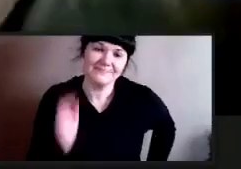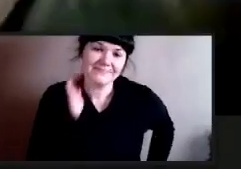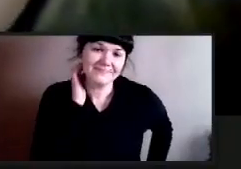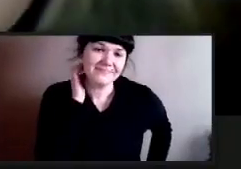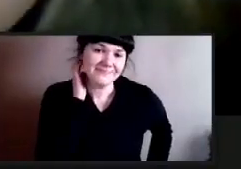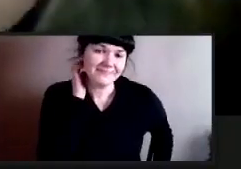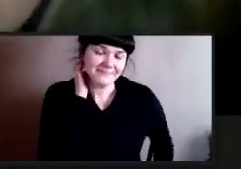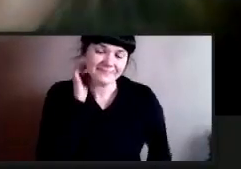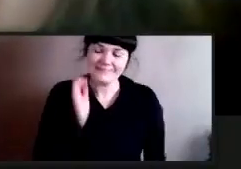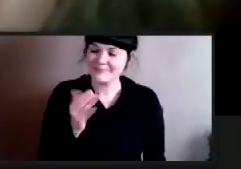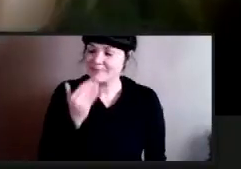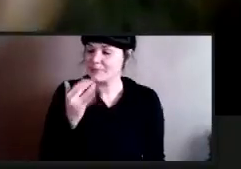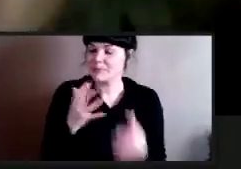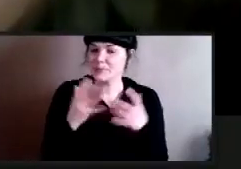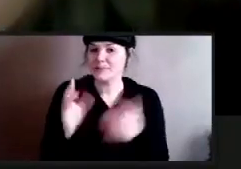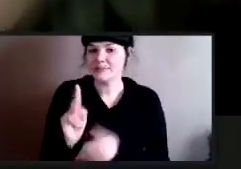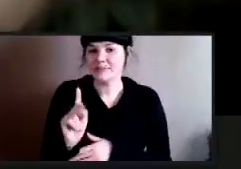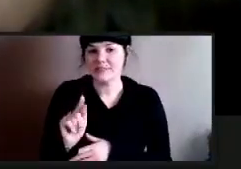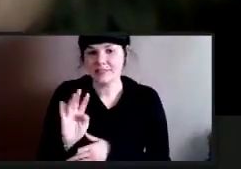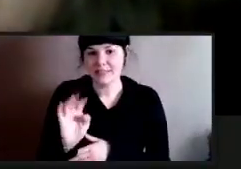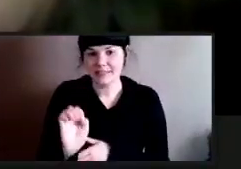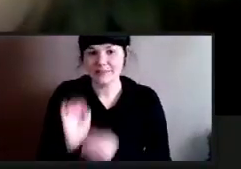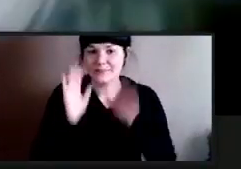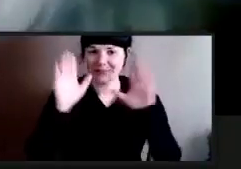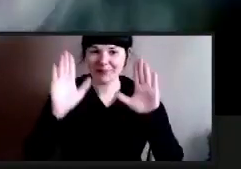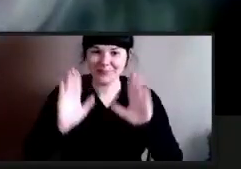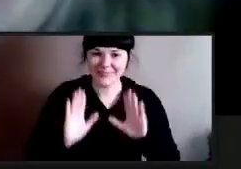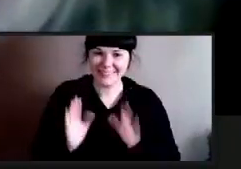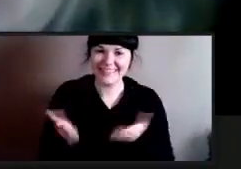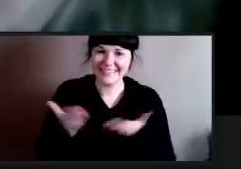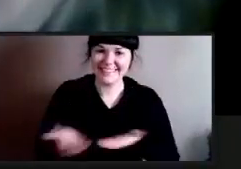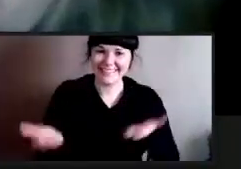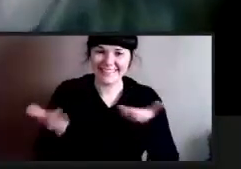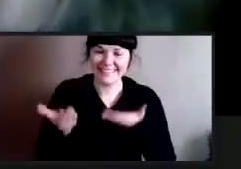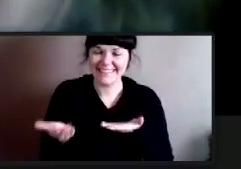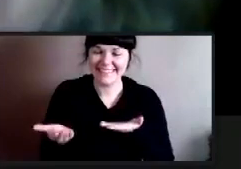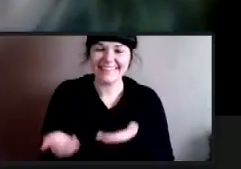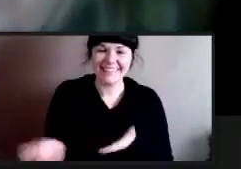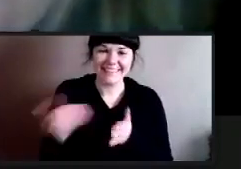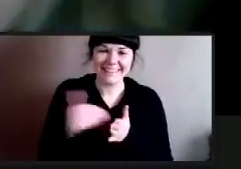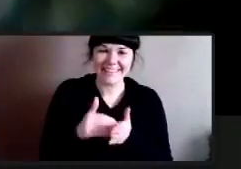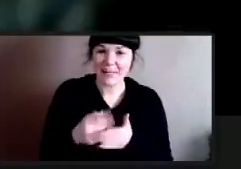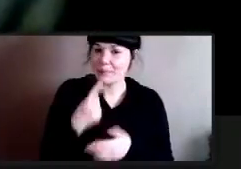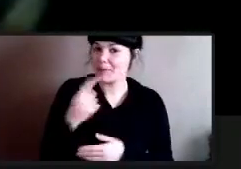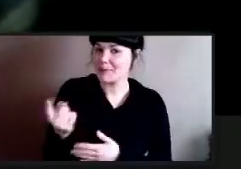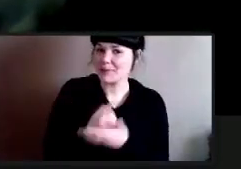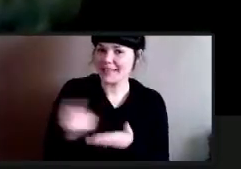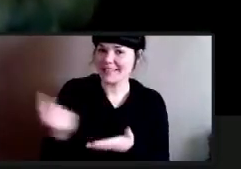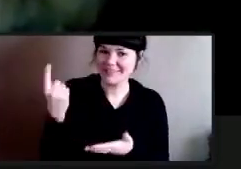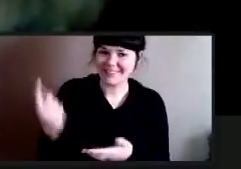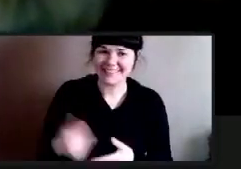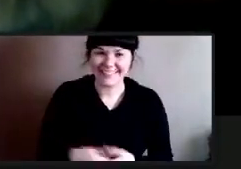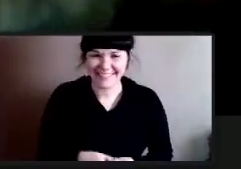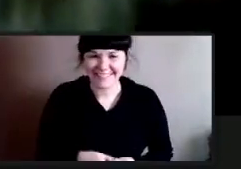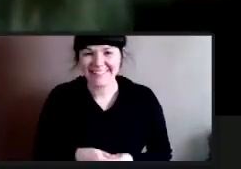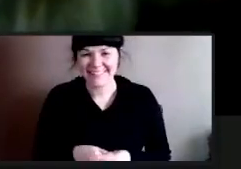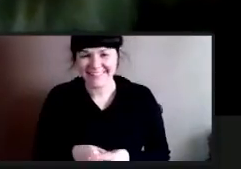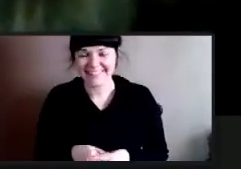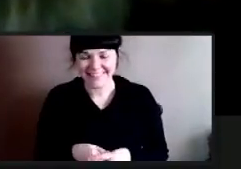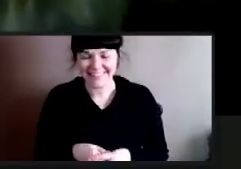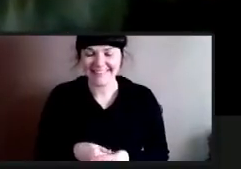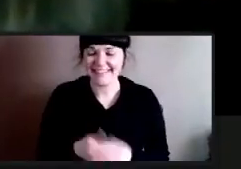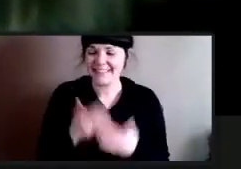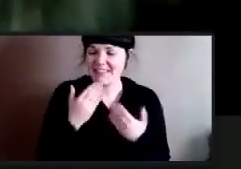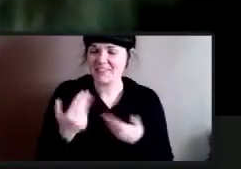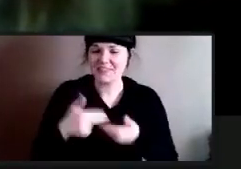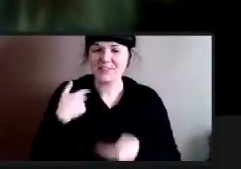Thank you so much, Katie. And it is great to have you back. We missed you last week. So thank you for being with us today. And